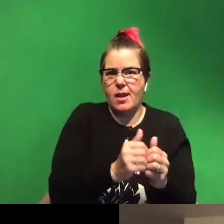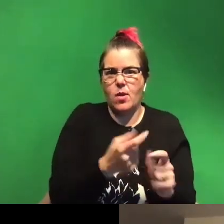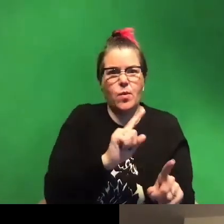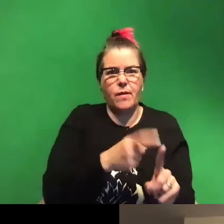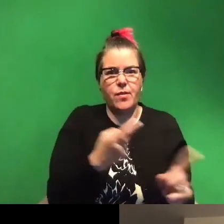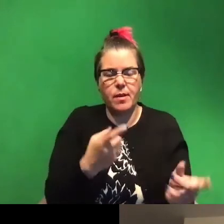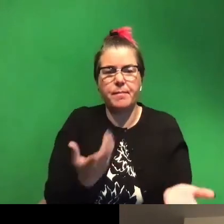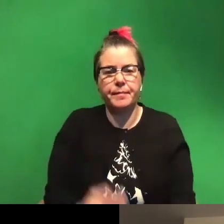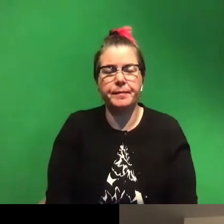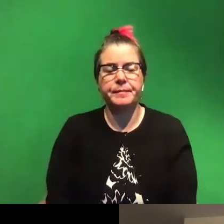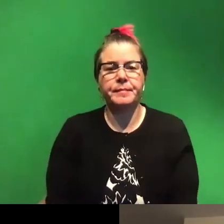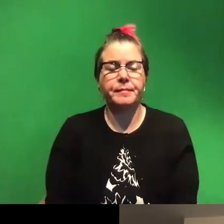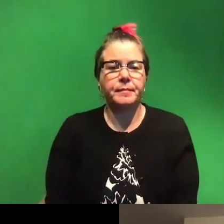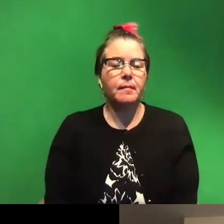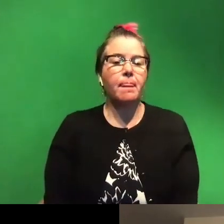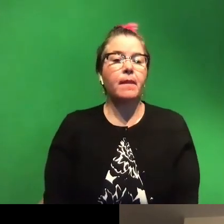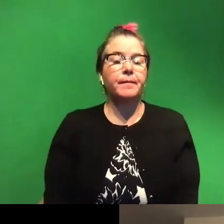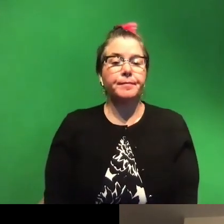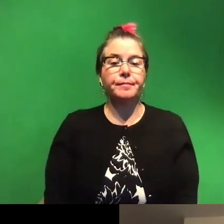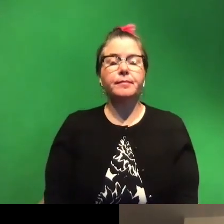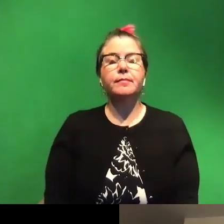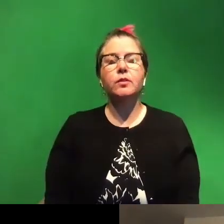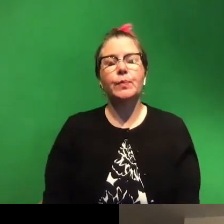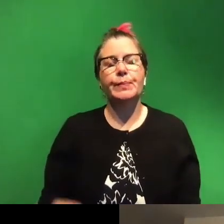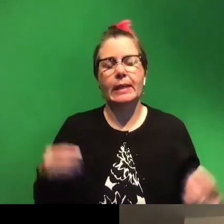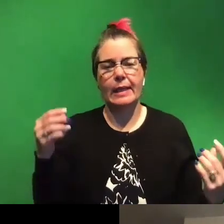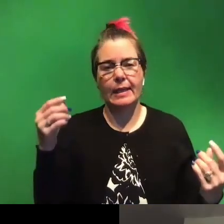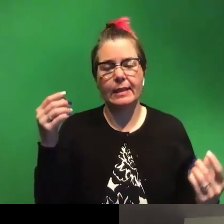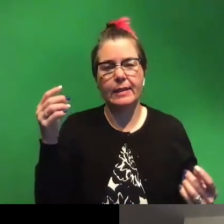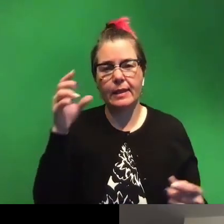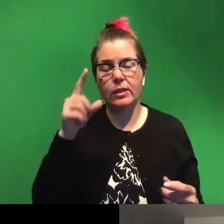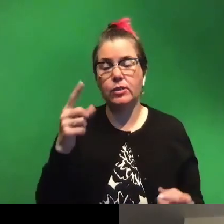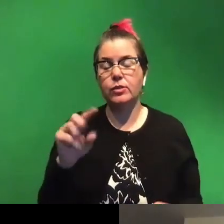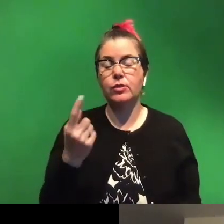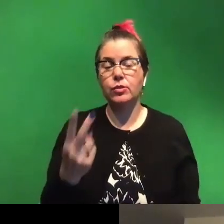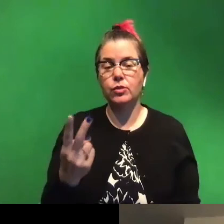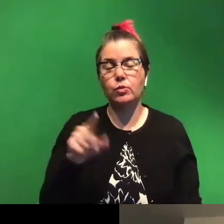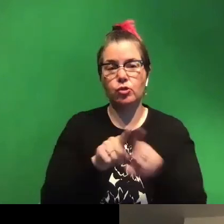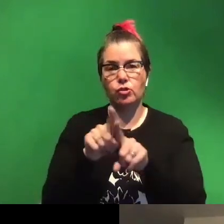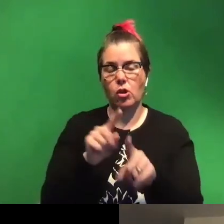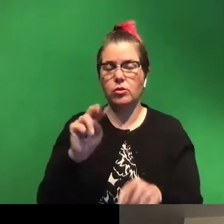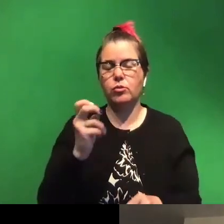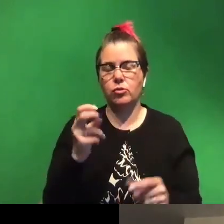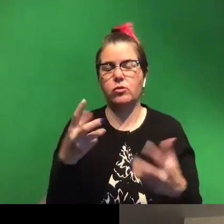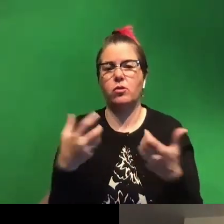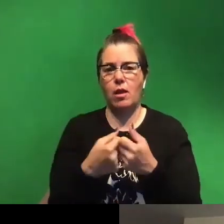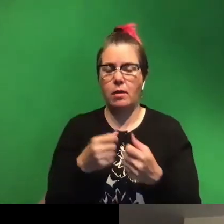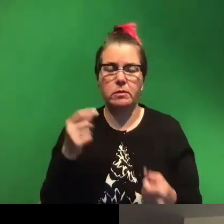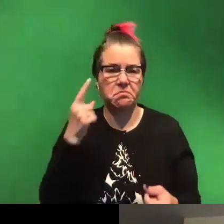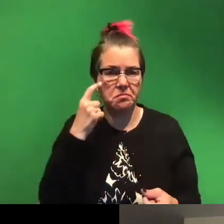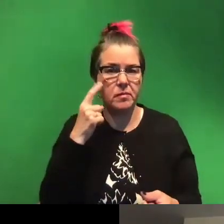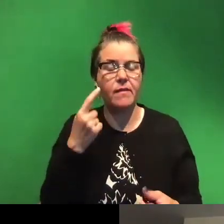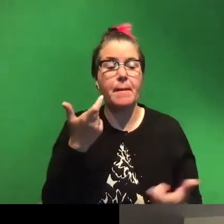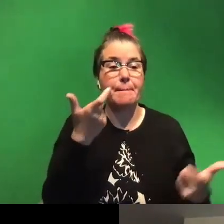mine? And we think it's when two neutron stars collide. So what happens is, again, you have a very massive object